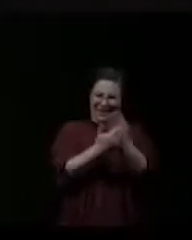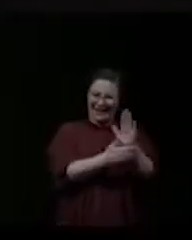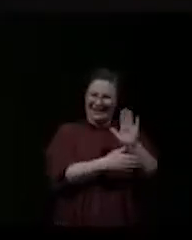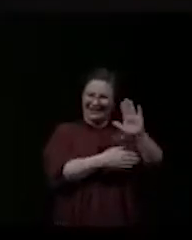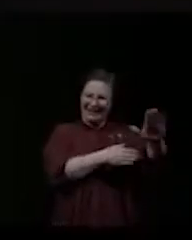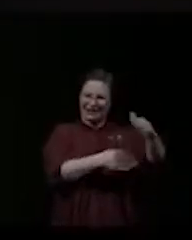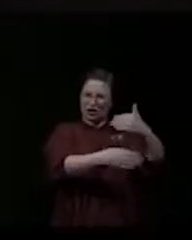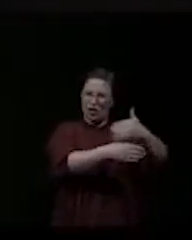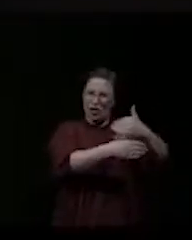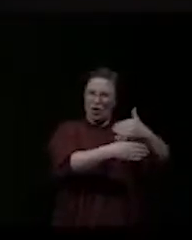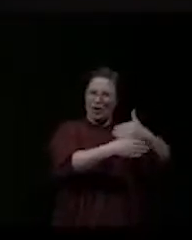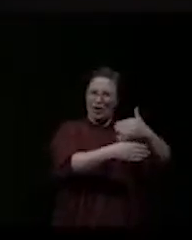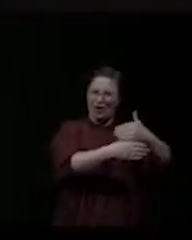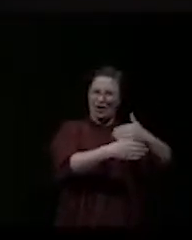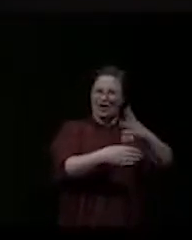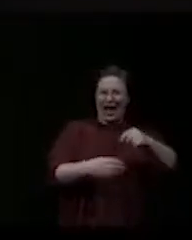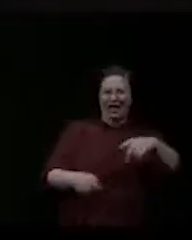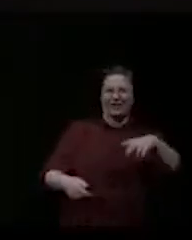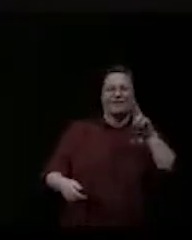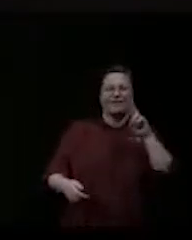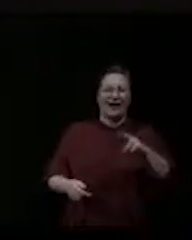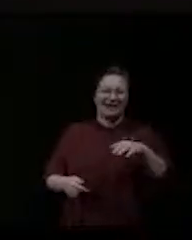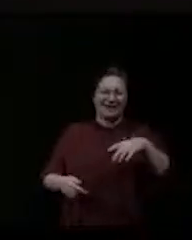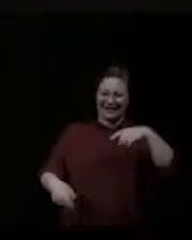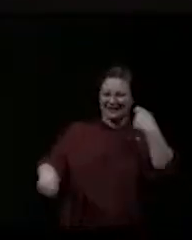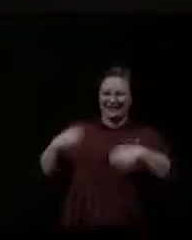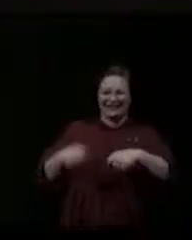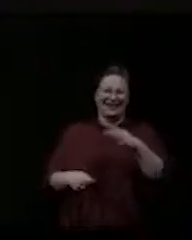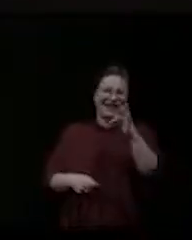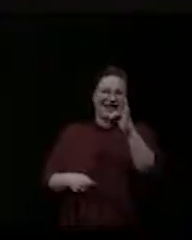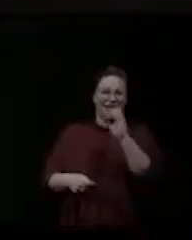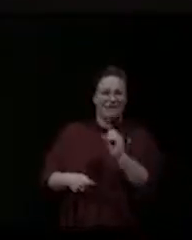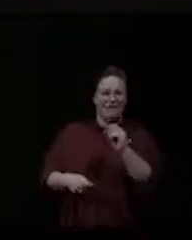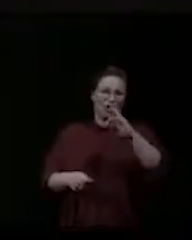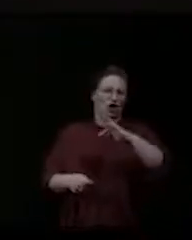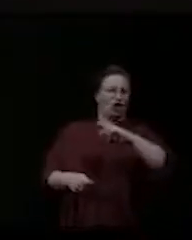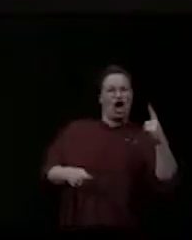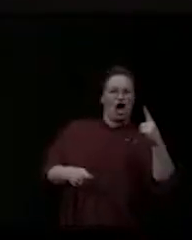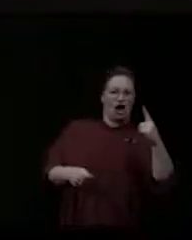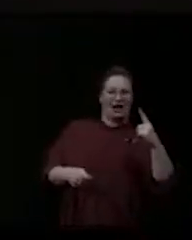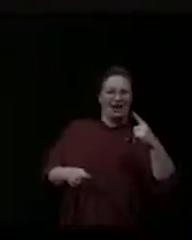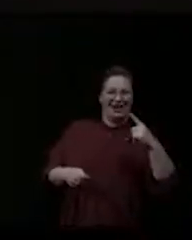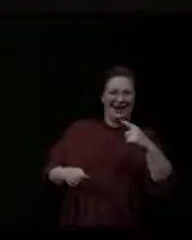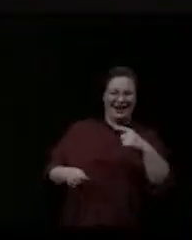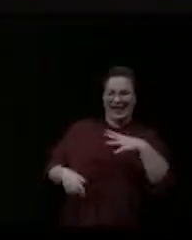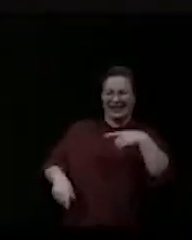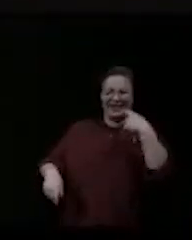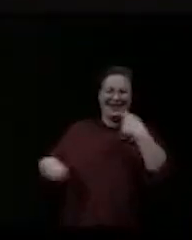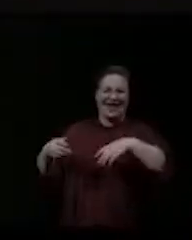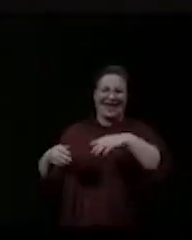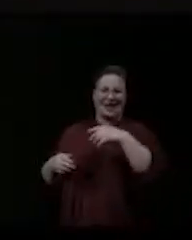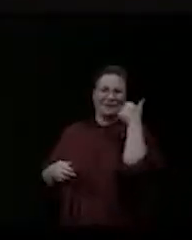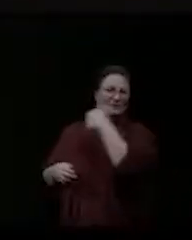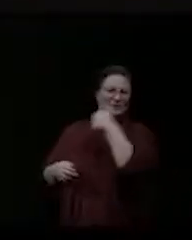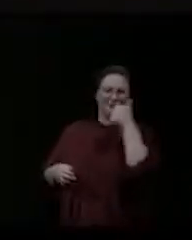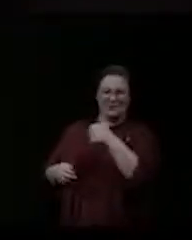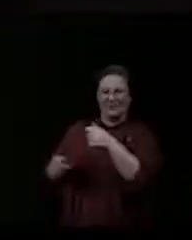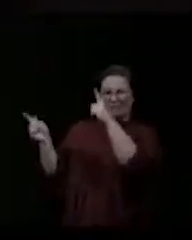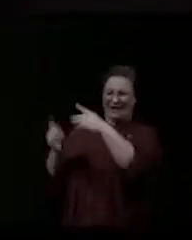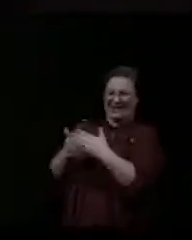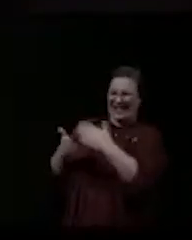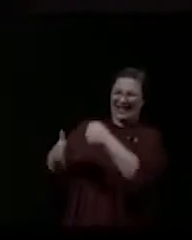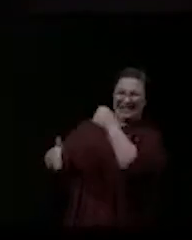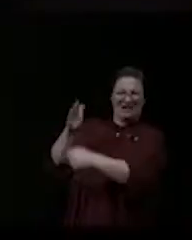role in smearing human rights defenders. Media, yeah. Yeah, it's a trend we see all over the